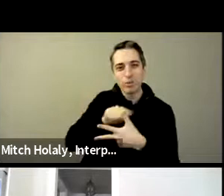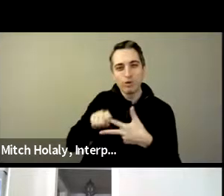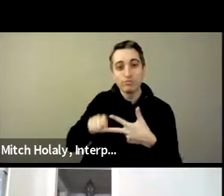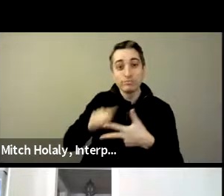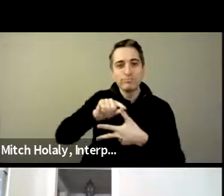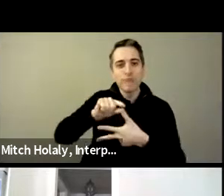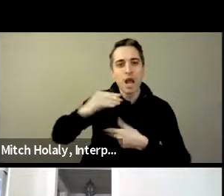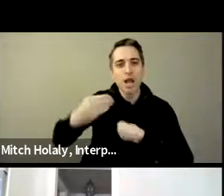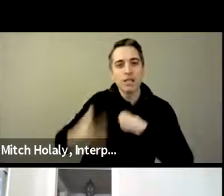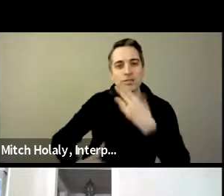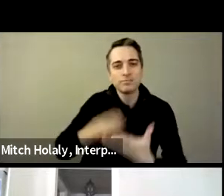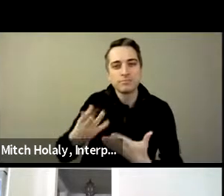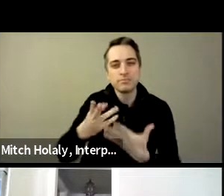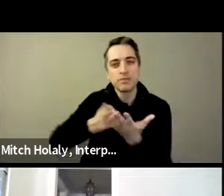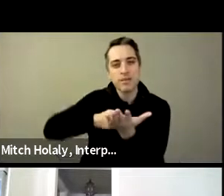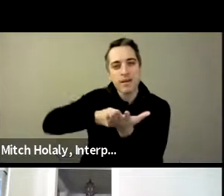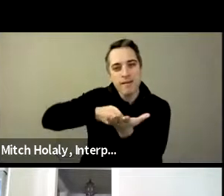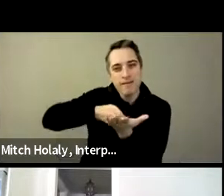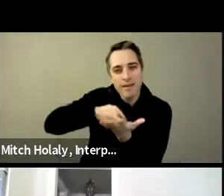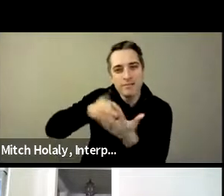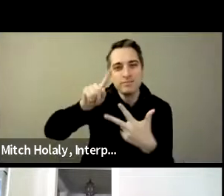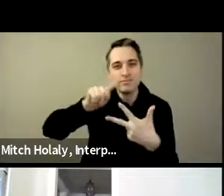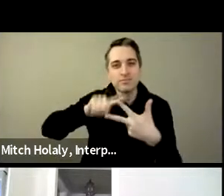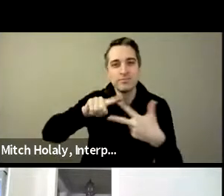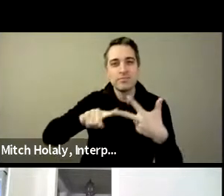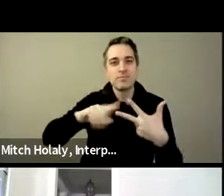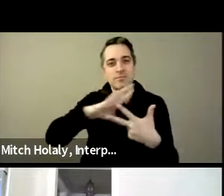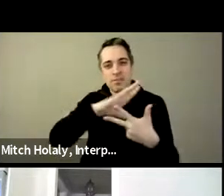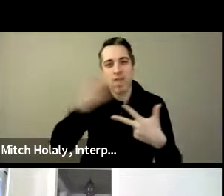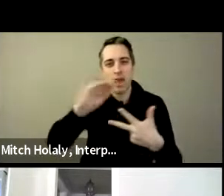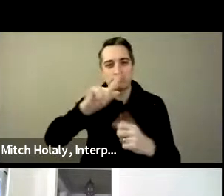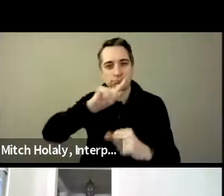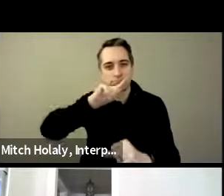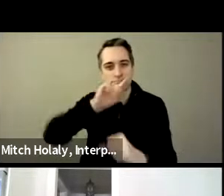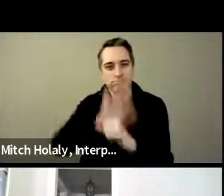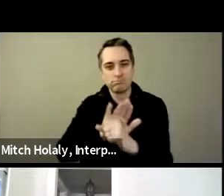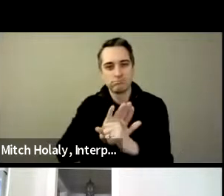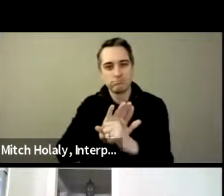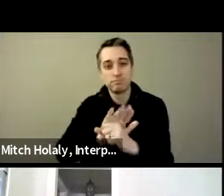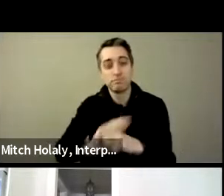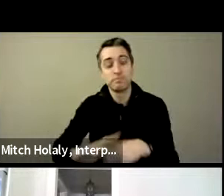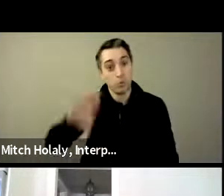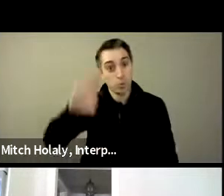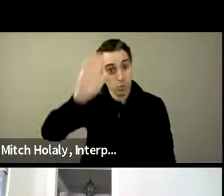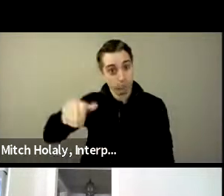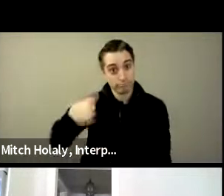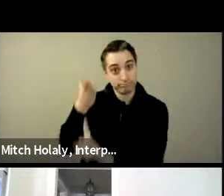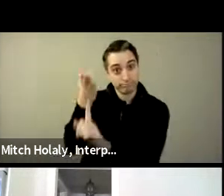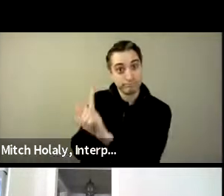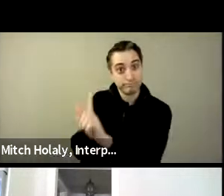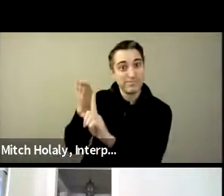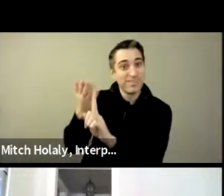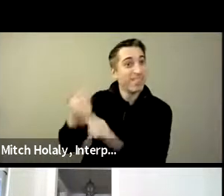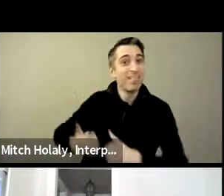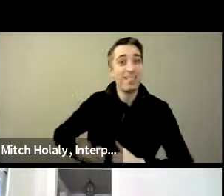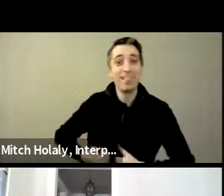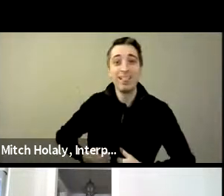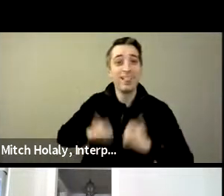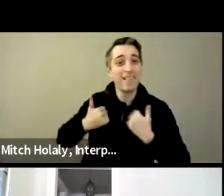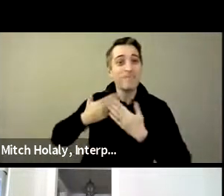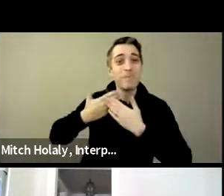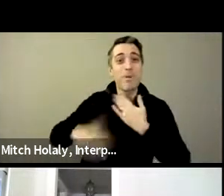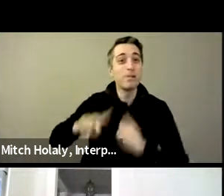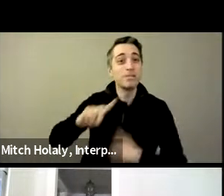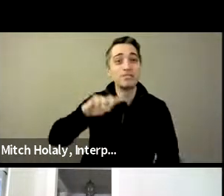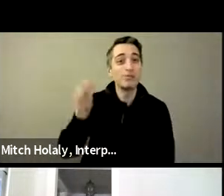generosity, integrity, and faithfulness. And whereas a lifelong Detroiter, Napoleon was born